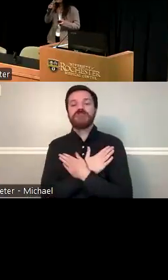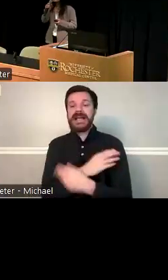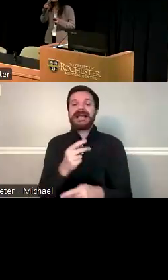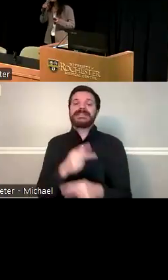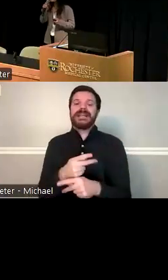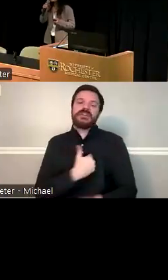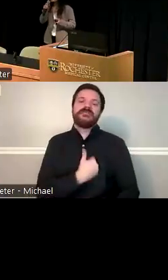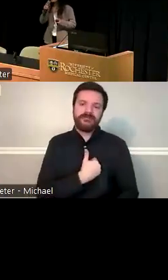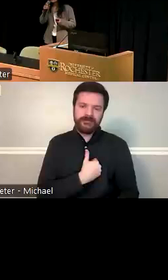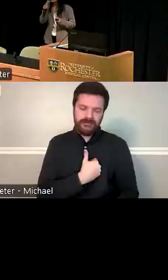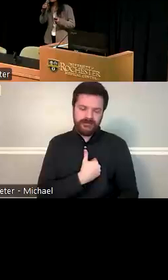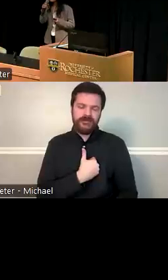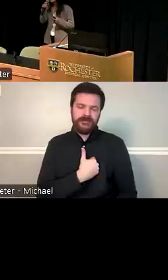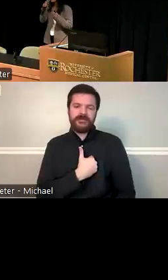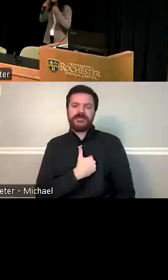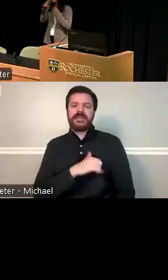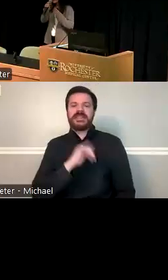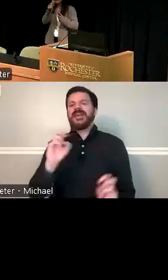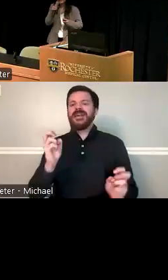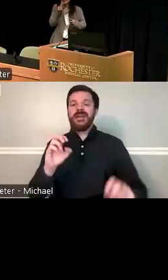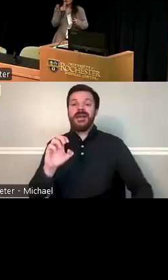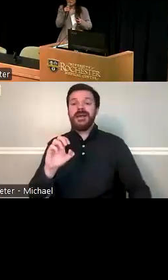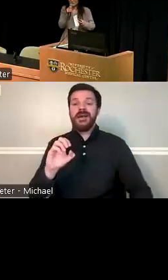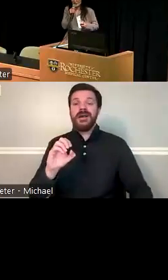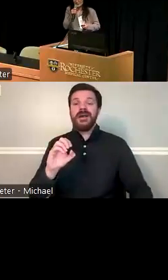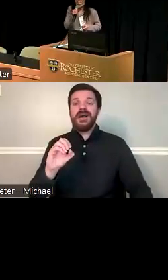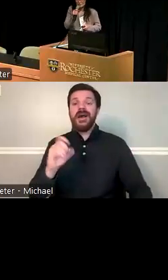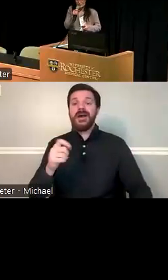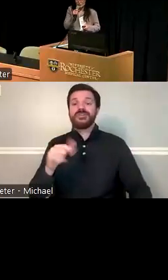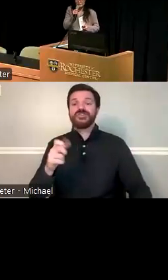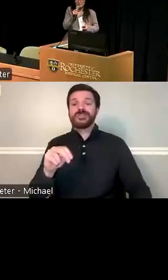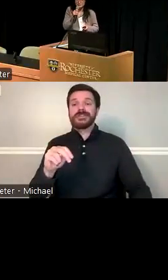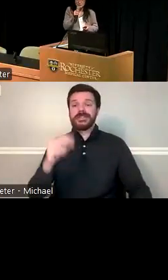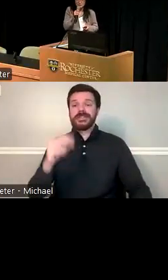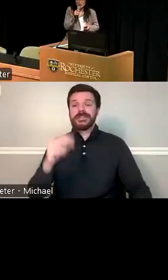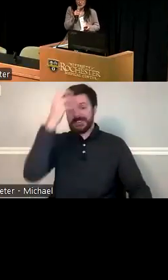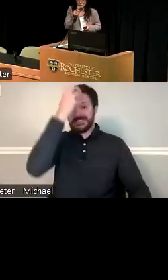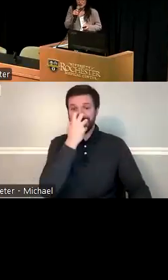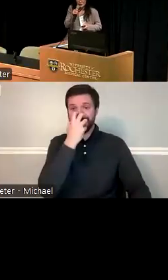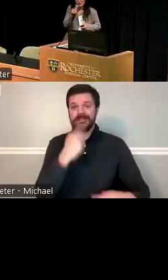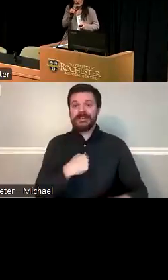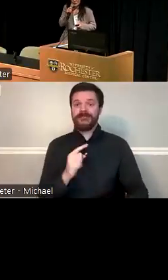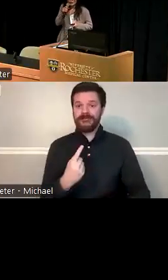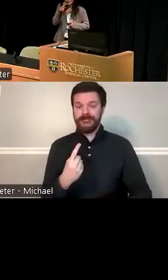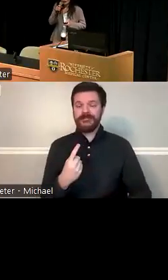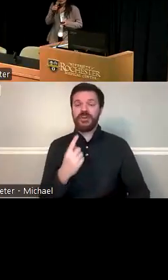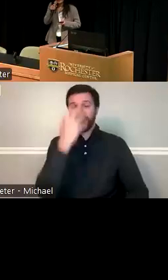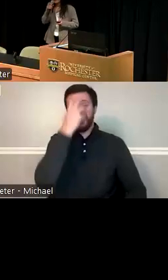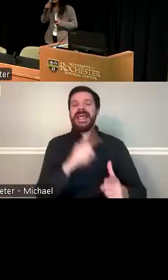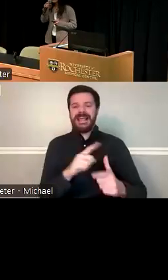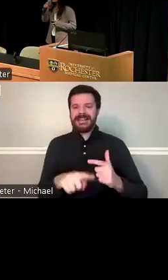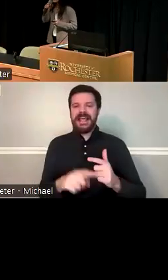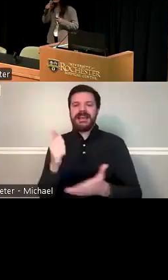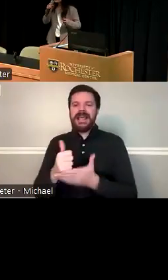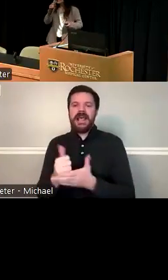yourself, putting the oxygen mask on yourself before you put it on other people. So I'll